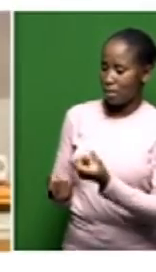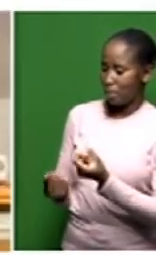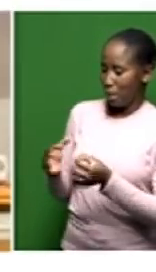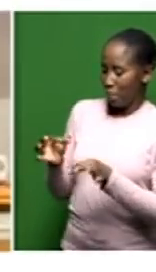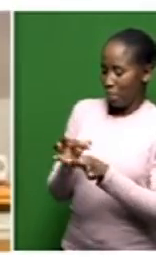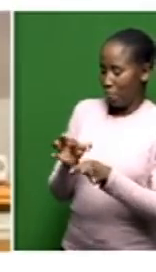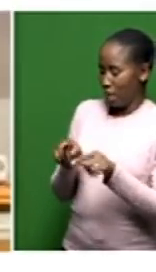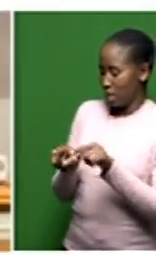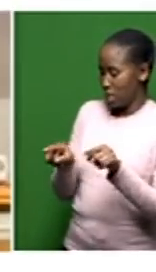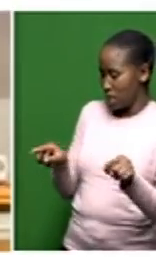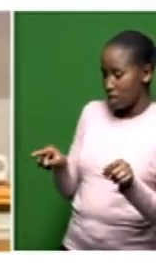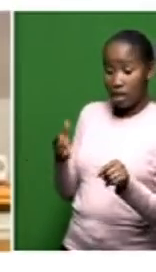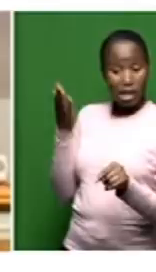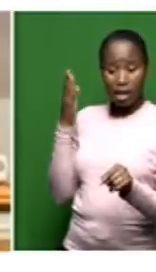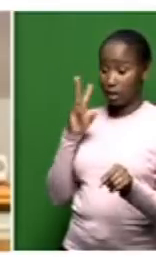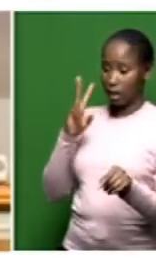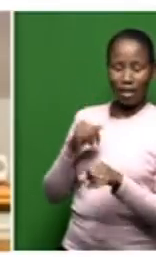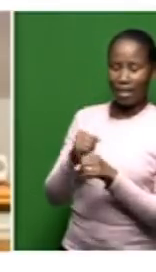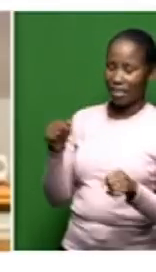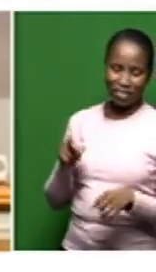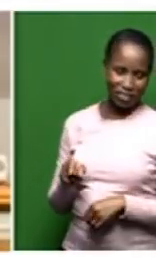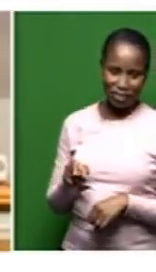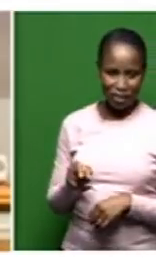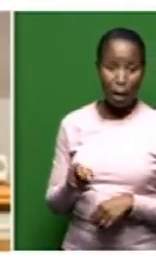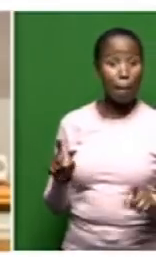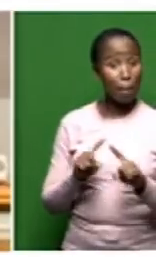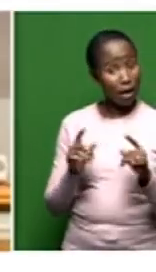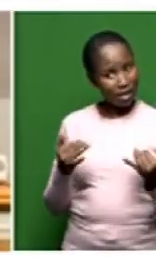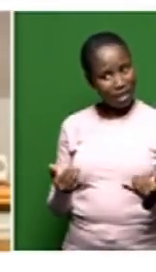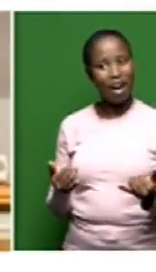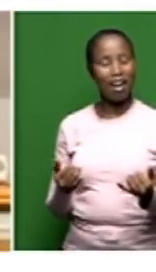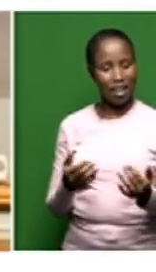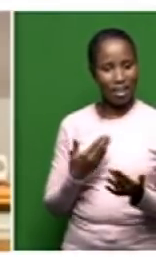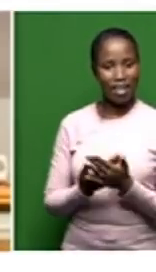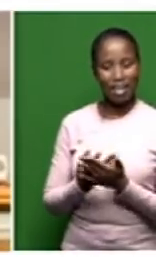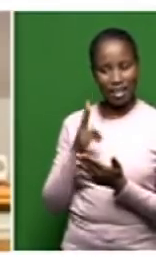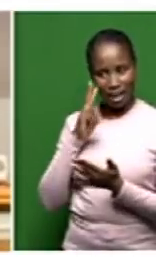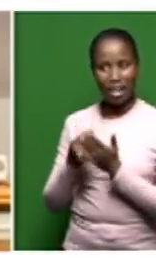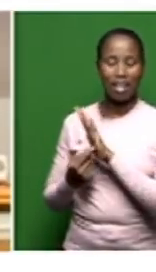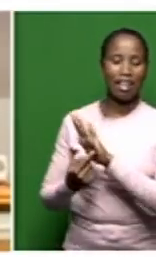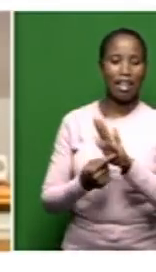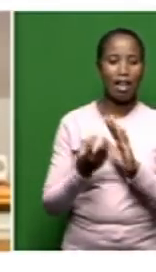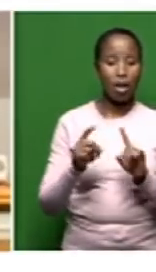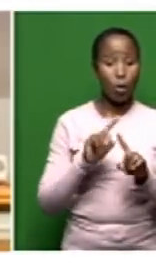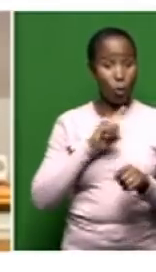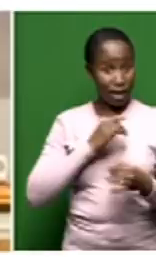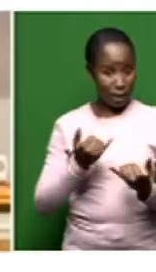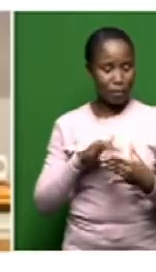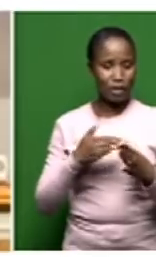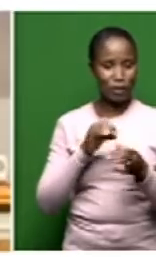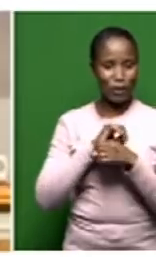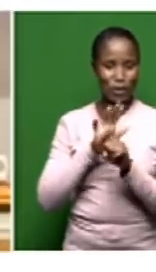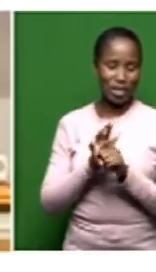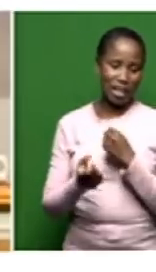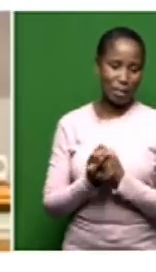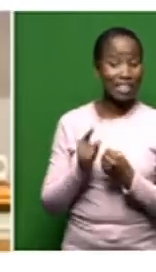see them for extended periods, or local communities couldn't see them for extended period campaigning because of the COVID restrictions. But nevertheless,